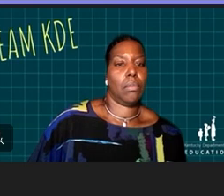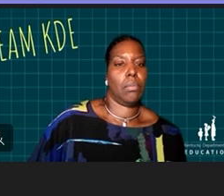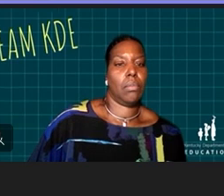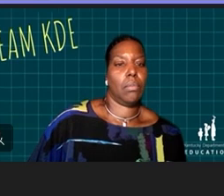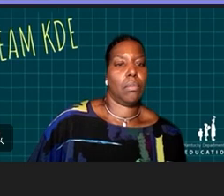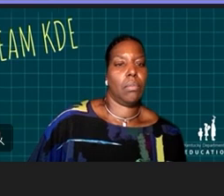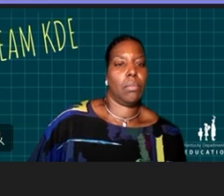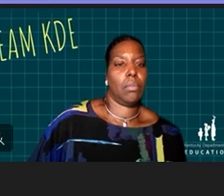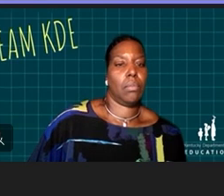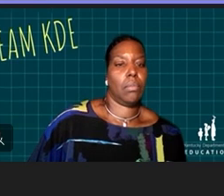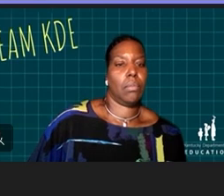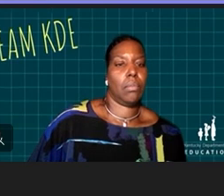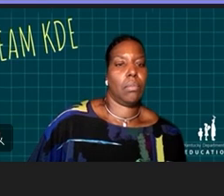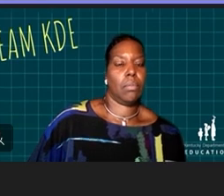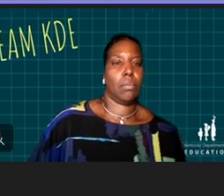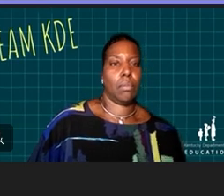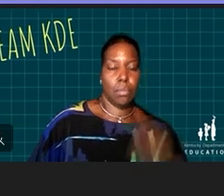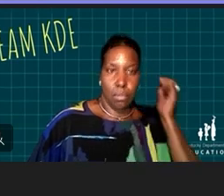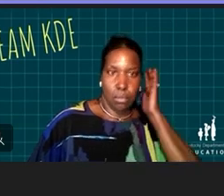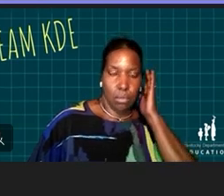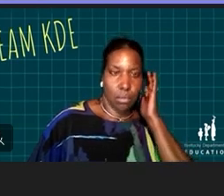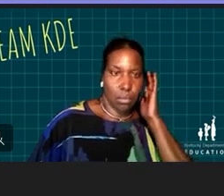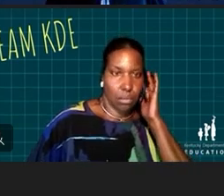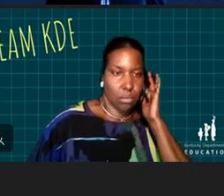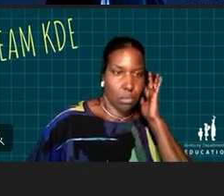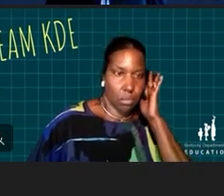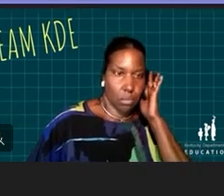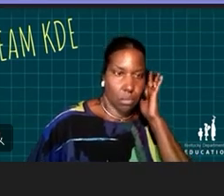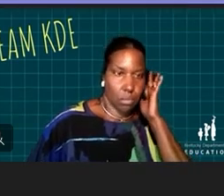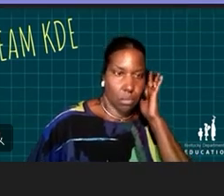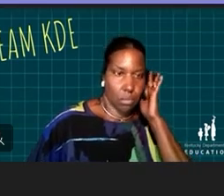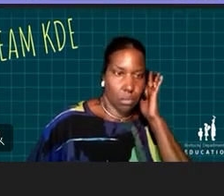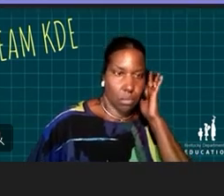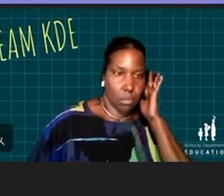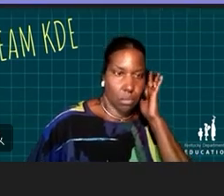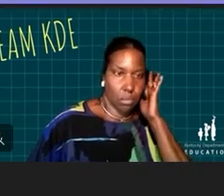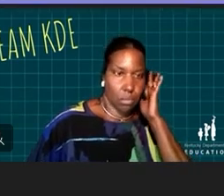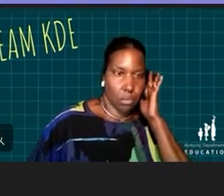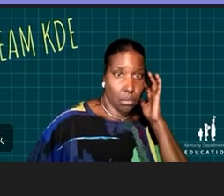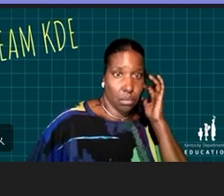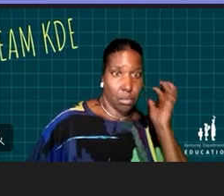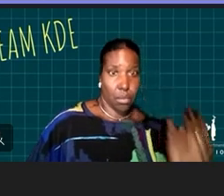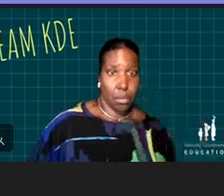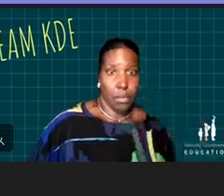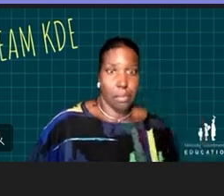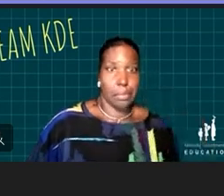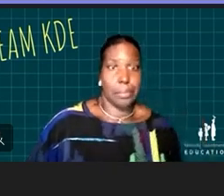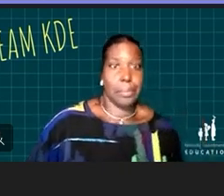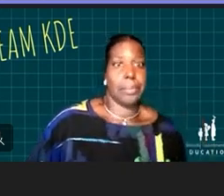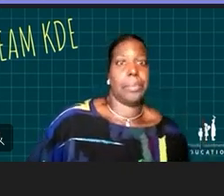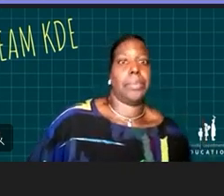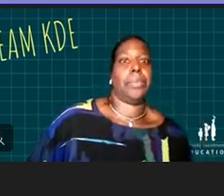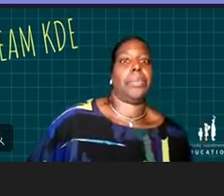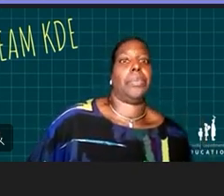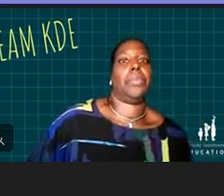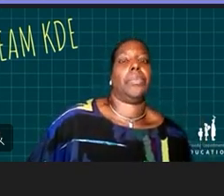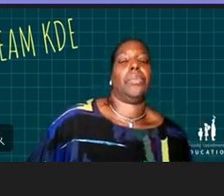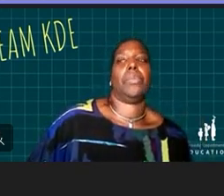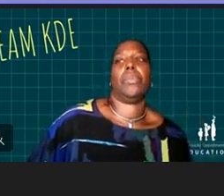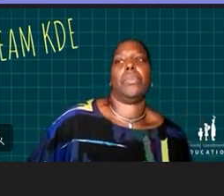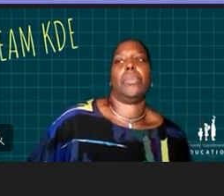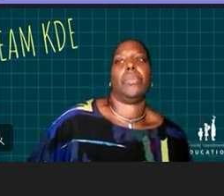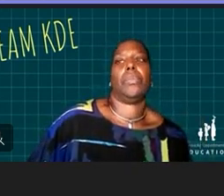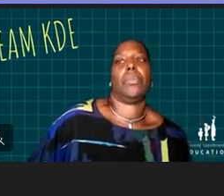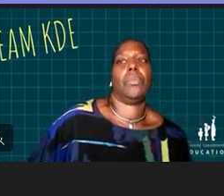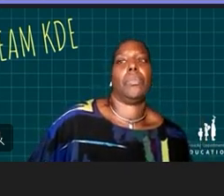Okay, so what can the service provider do during the application and review process? After the competitive bid